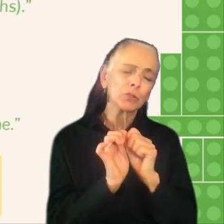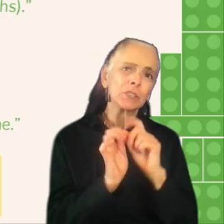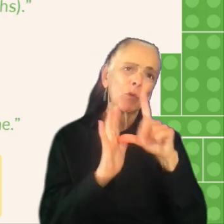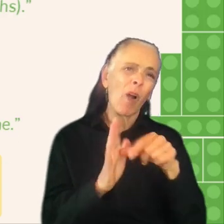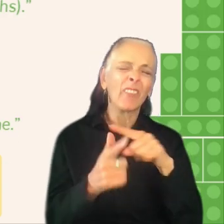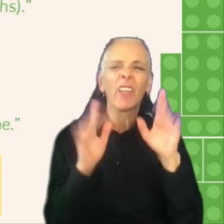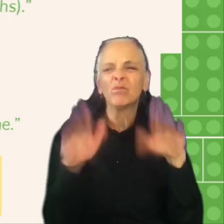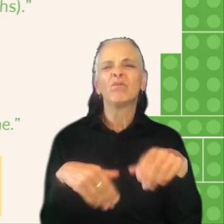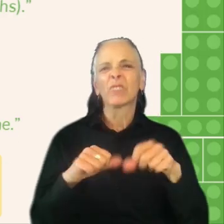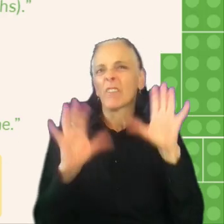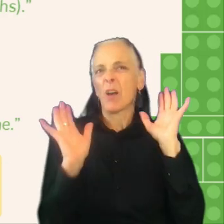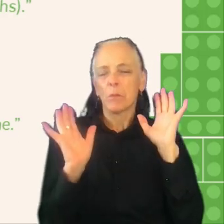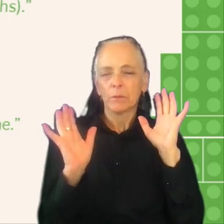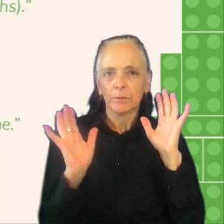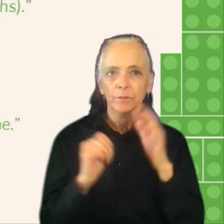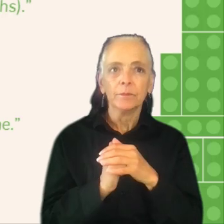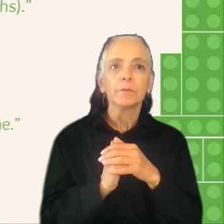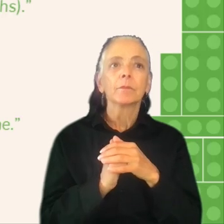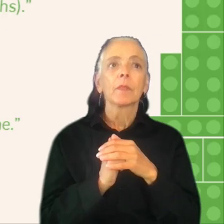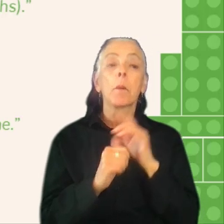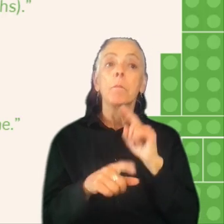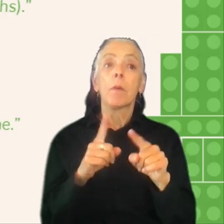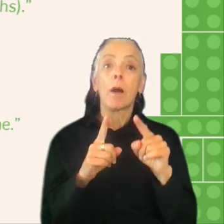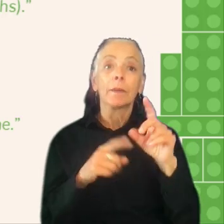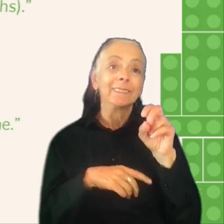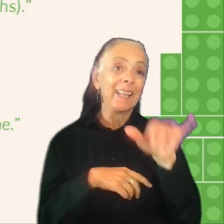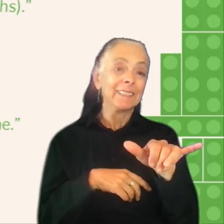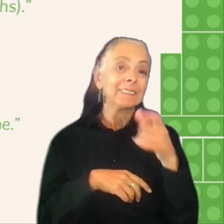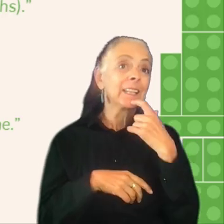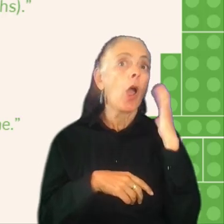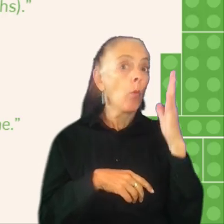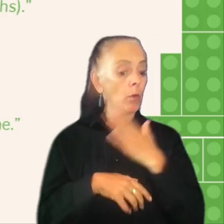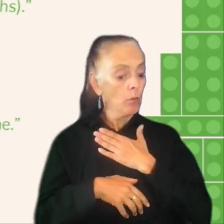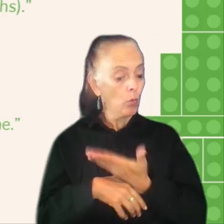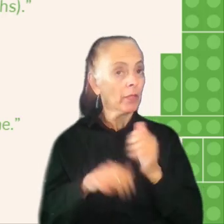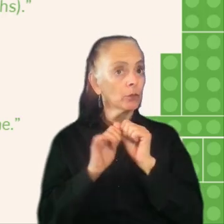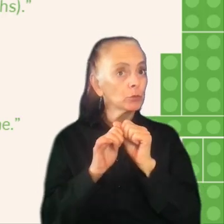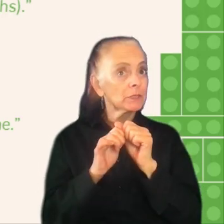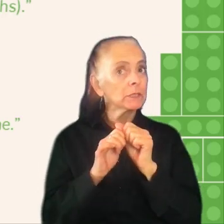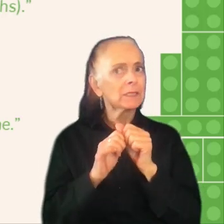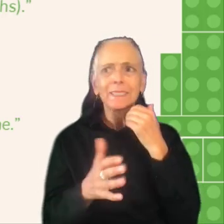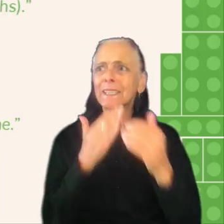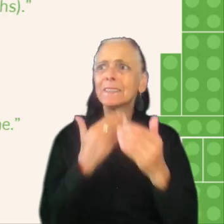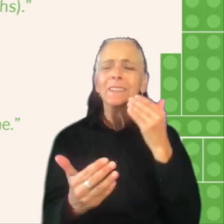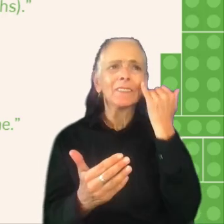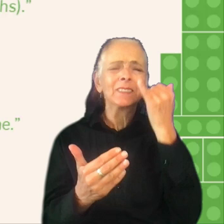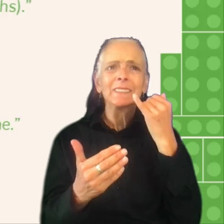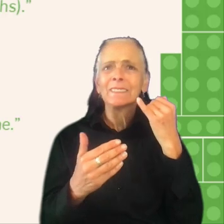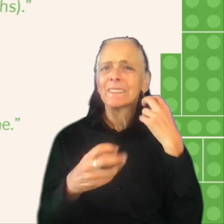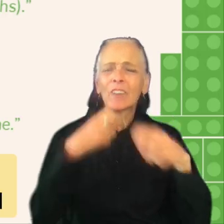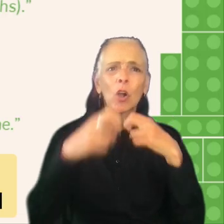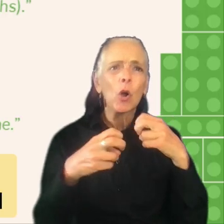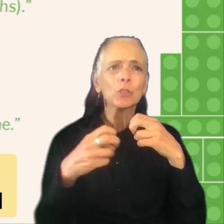to a point but then give up quite quickly. However, she described to me that she would persist a lot in really difficult World of